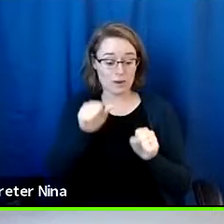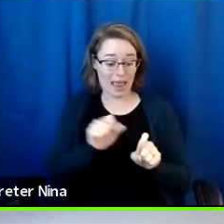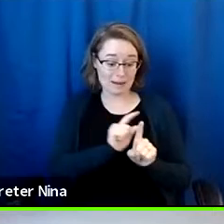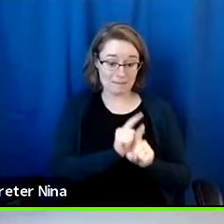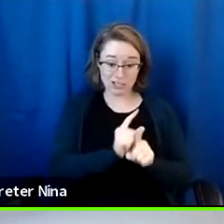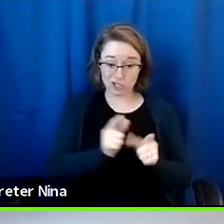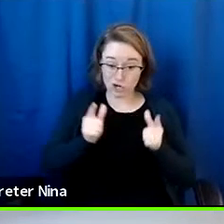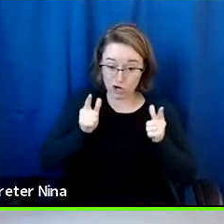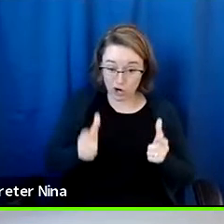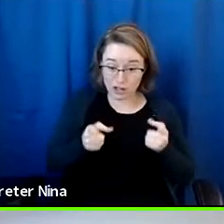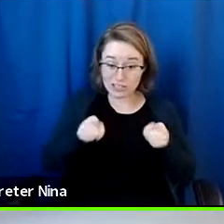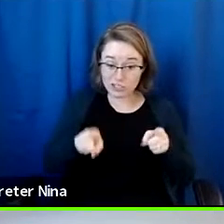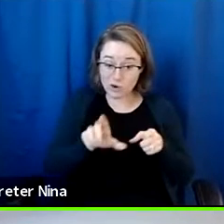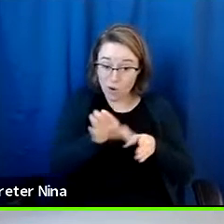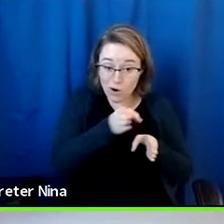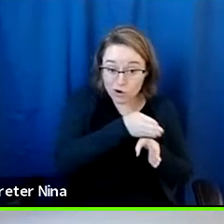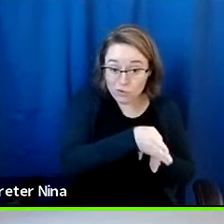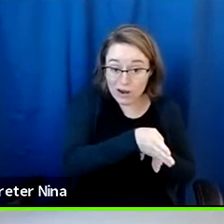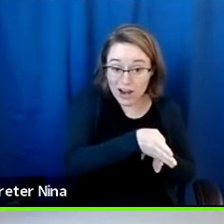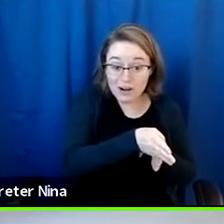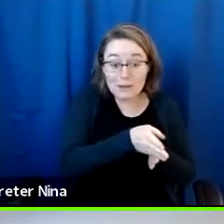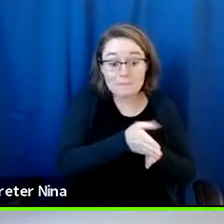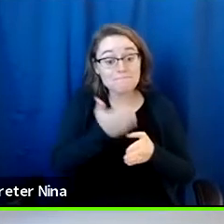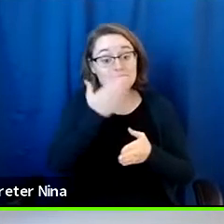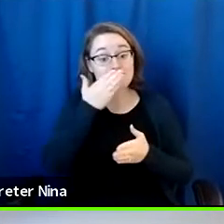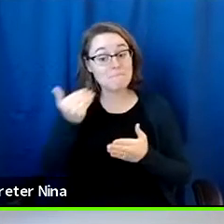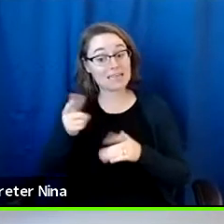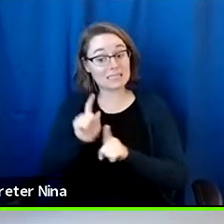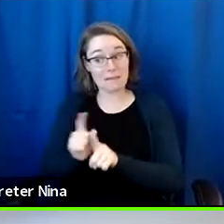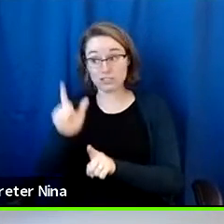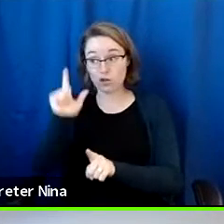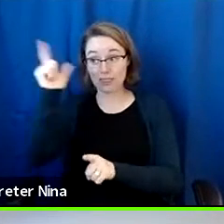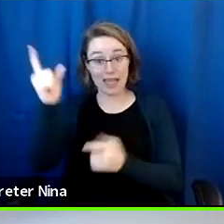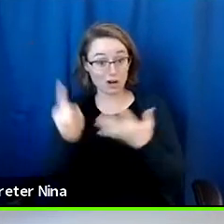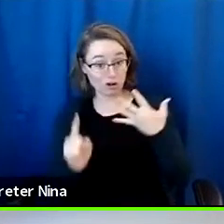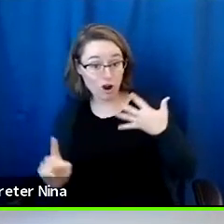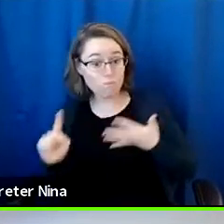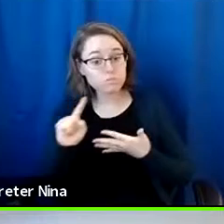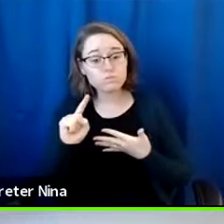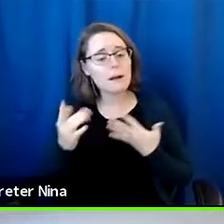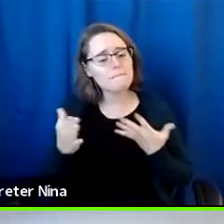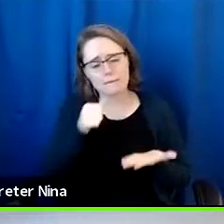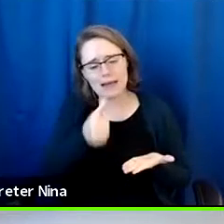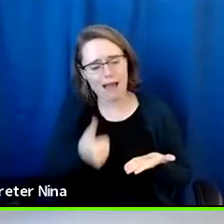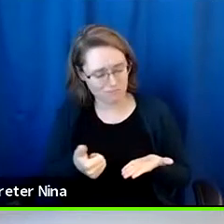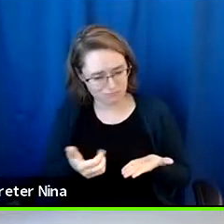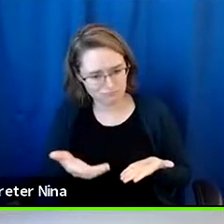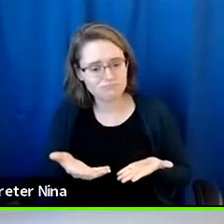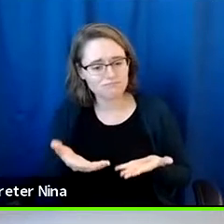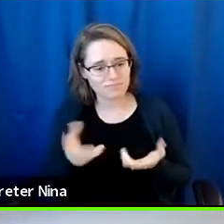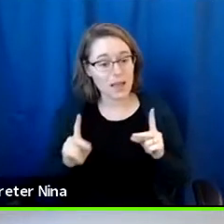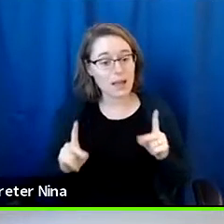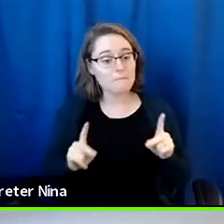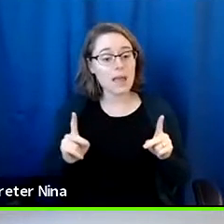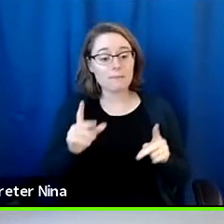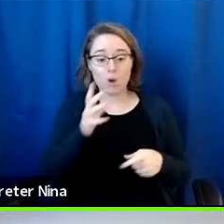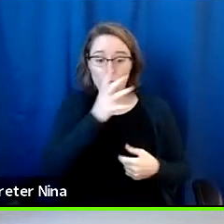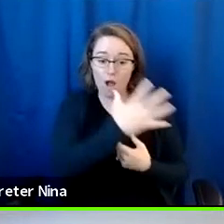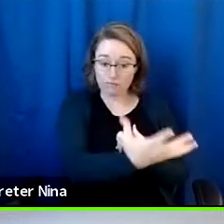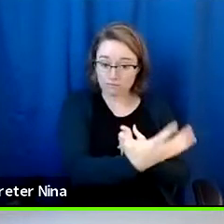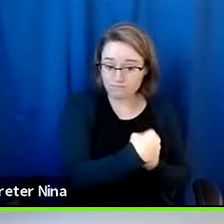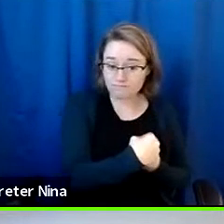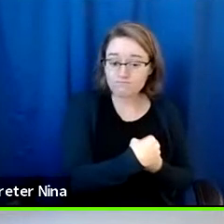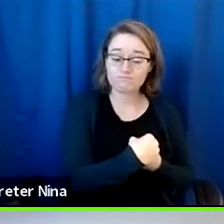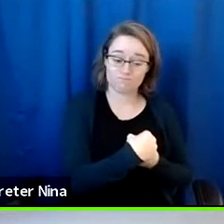in your career may not be the best mentor for you as your career progresses. And so there are people who come in your space, in